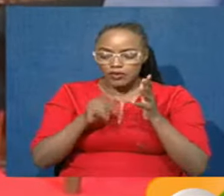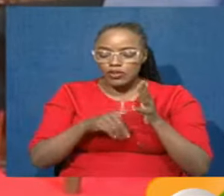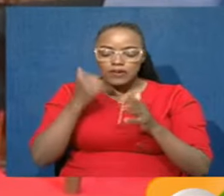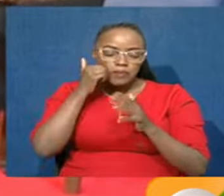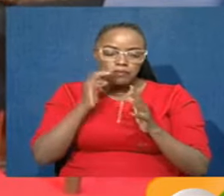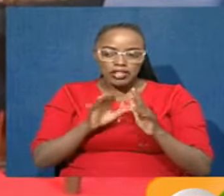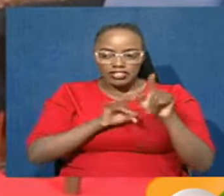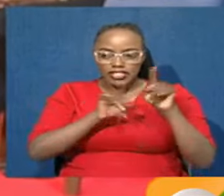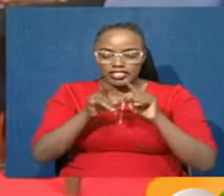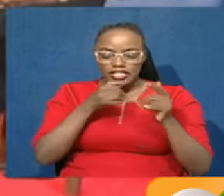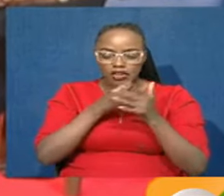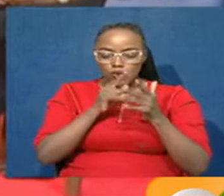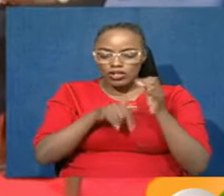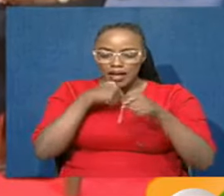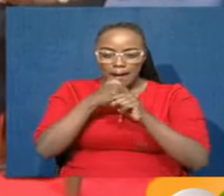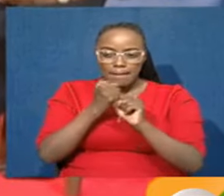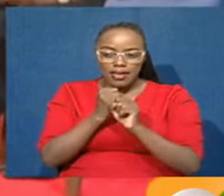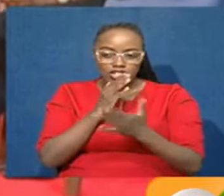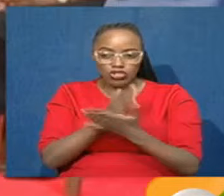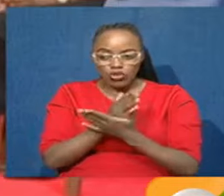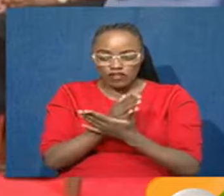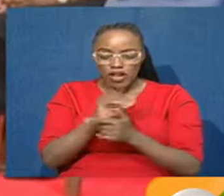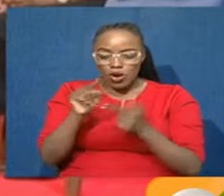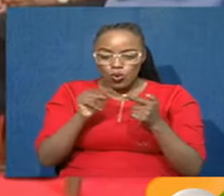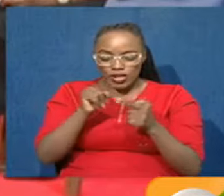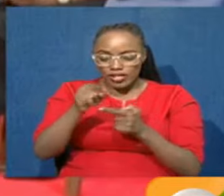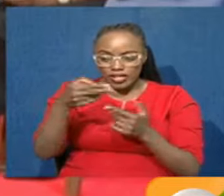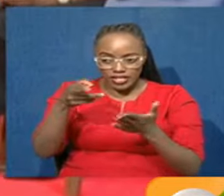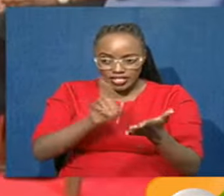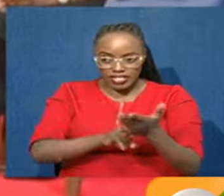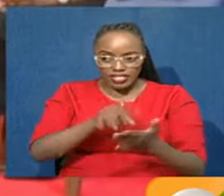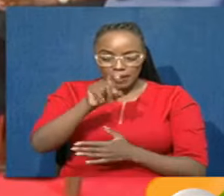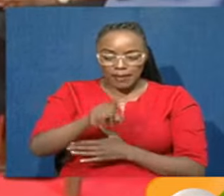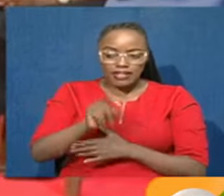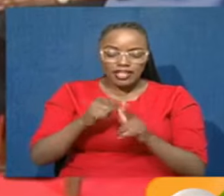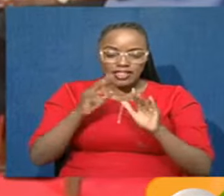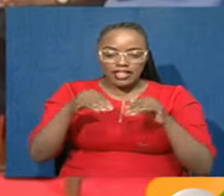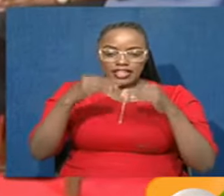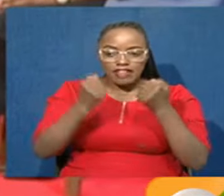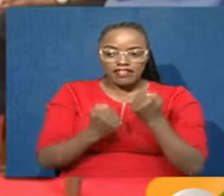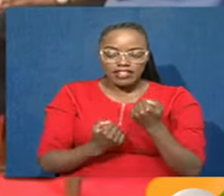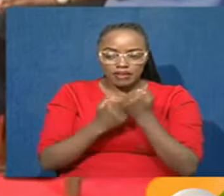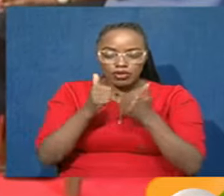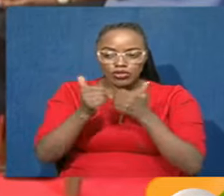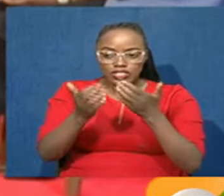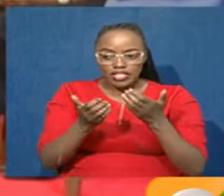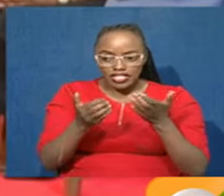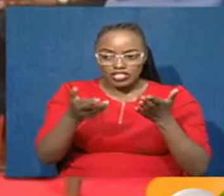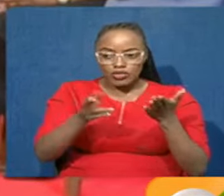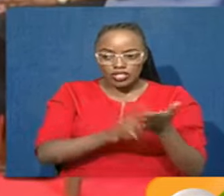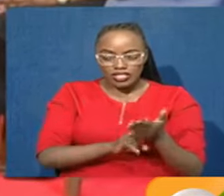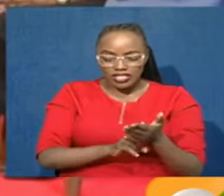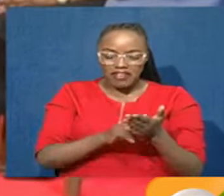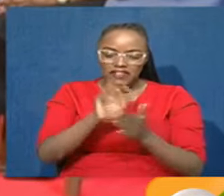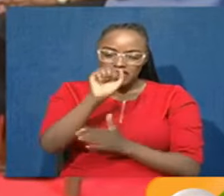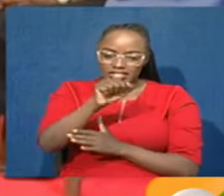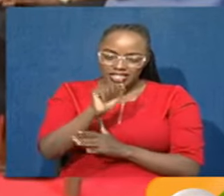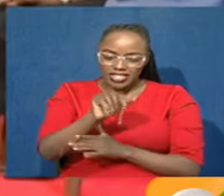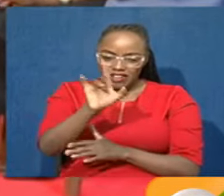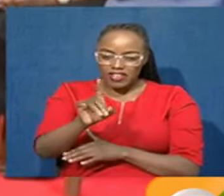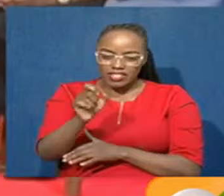journey entails ensuring that when they have to register, they're given the support they needed to register. Of course, on the 1st